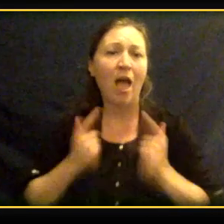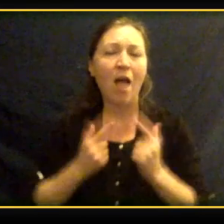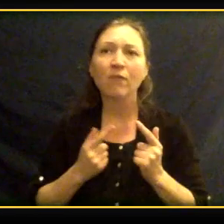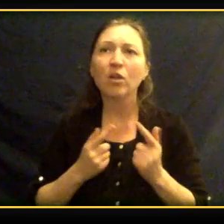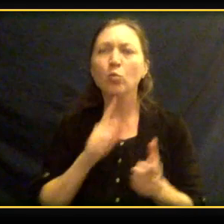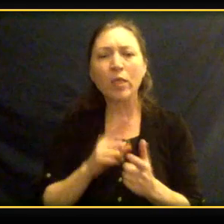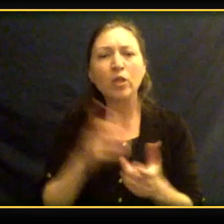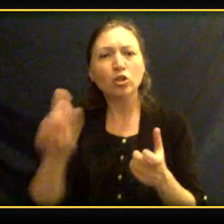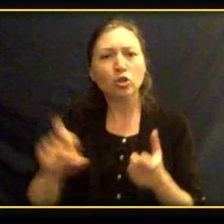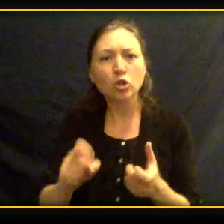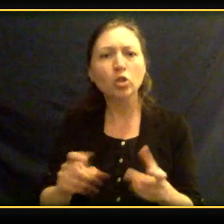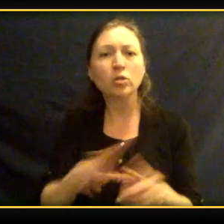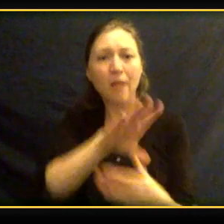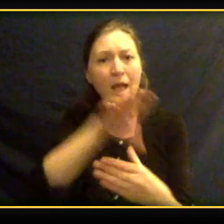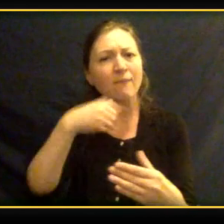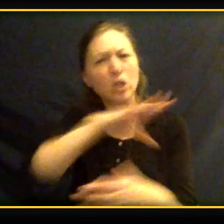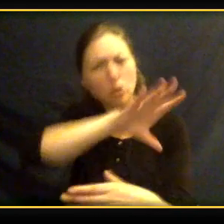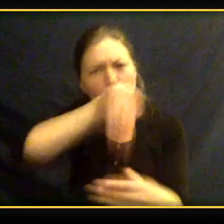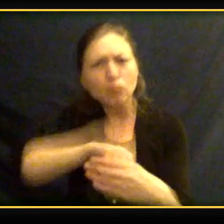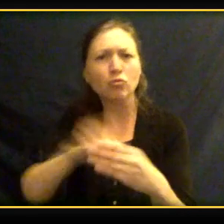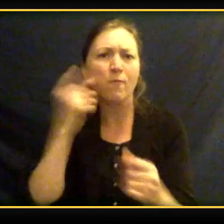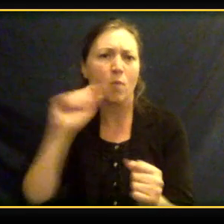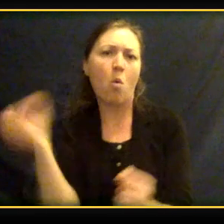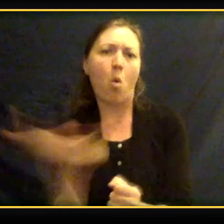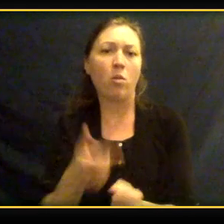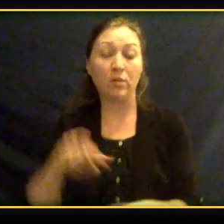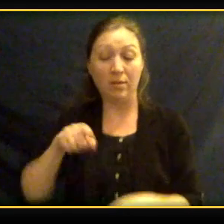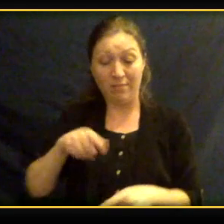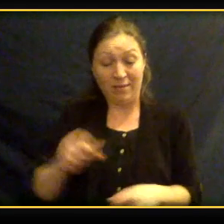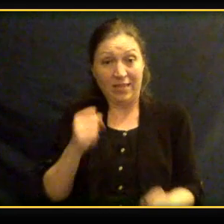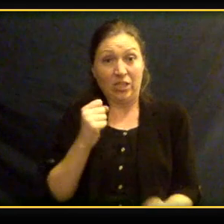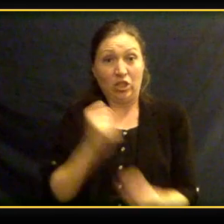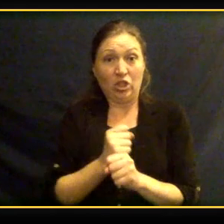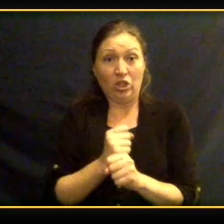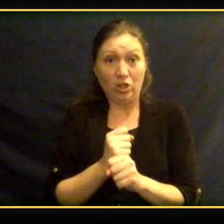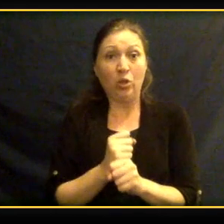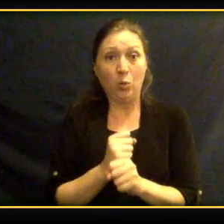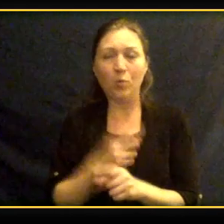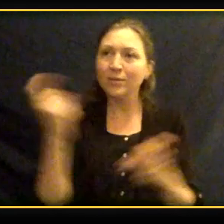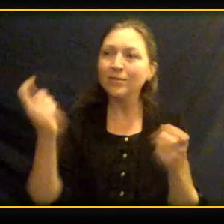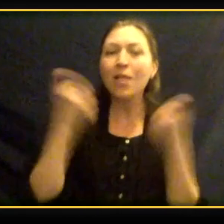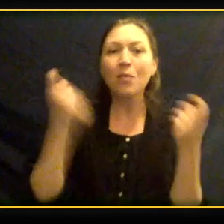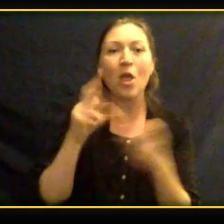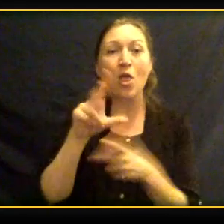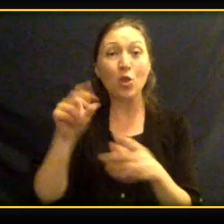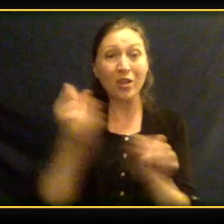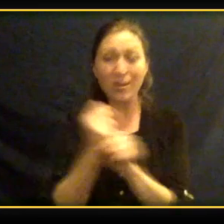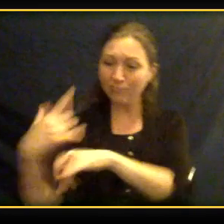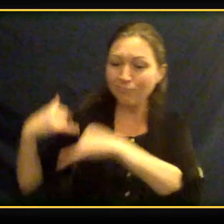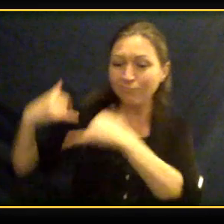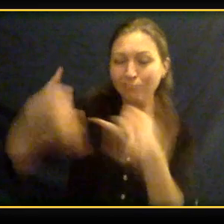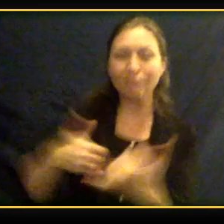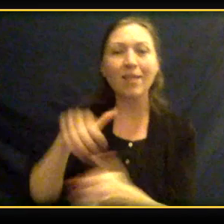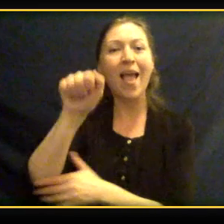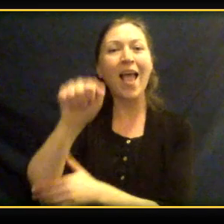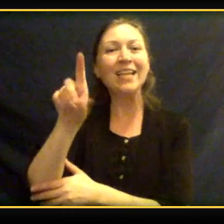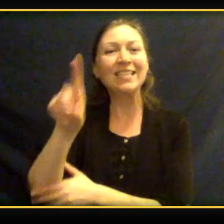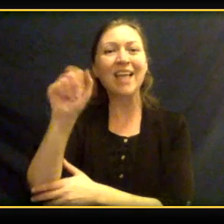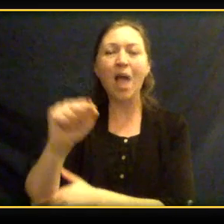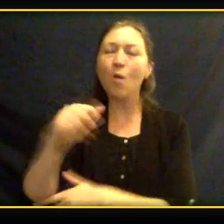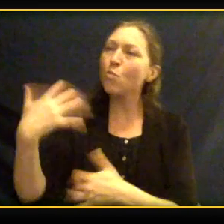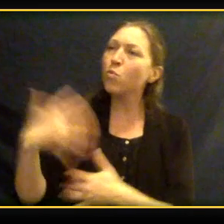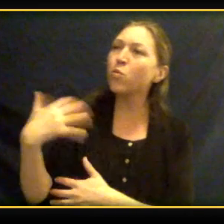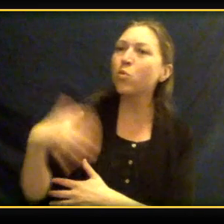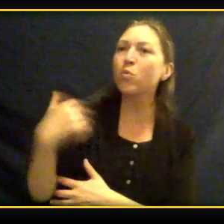inclusion. This year, we celebrate the 30th year anniversary of the American with Disabilities Act, a landmark civil rights